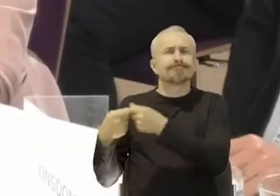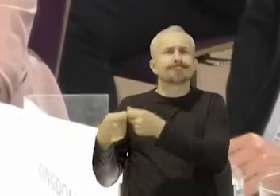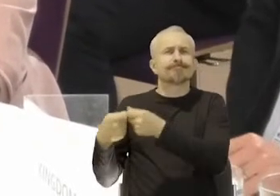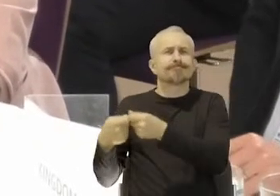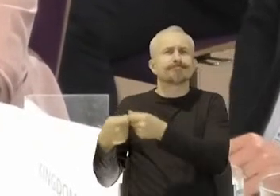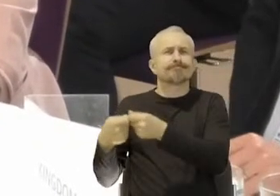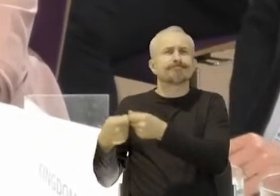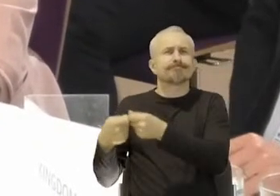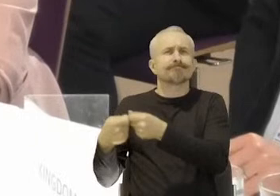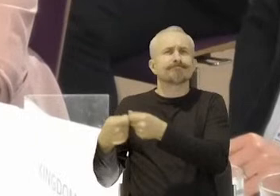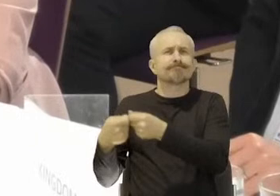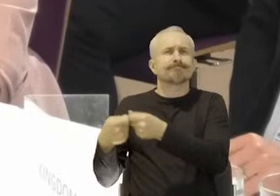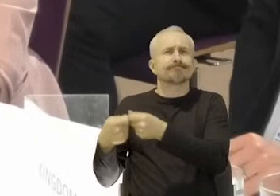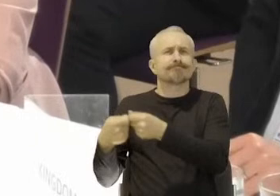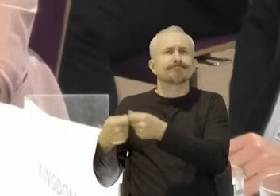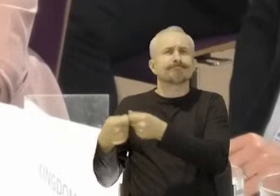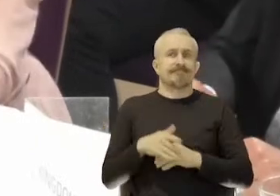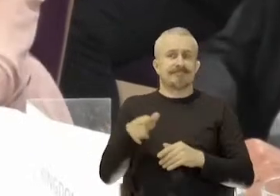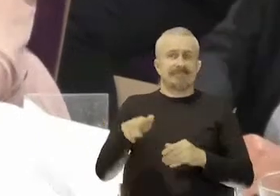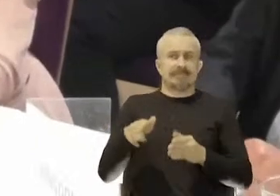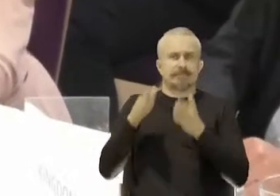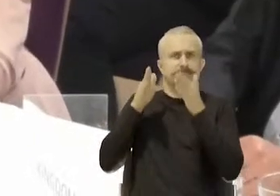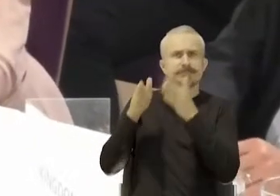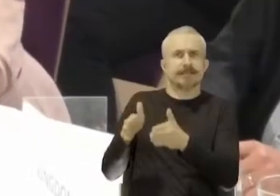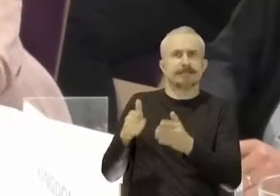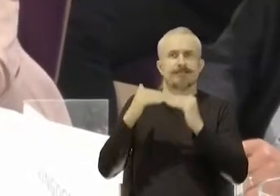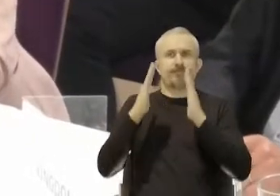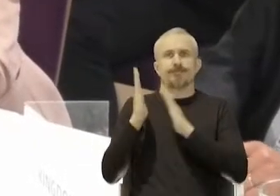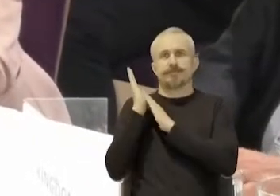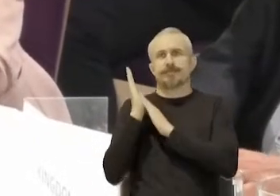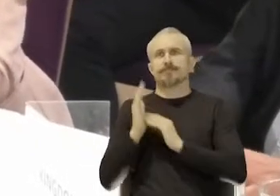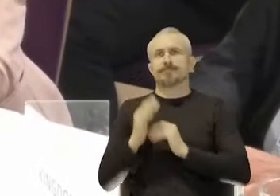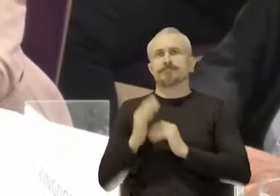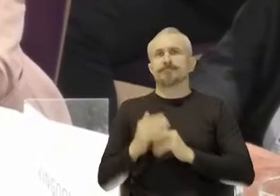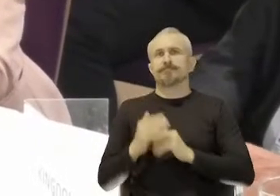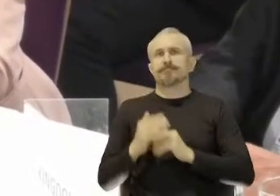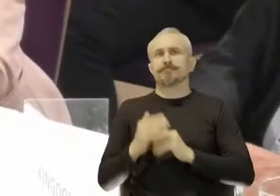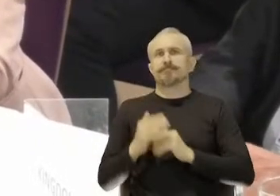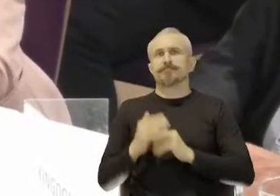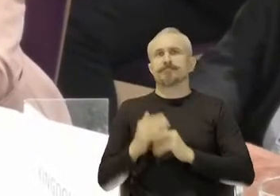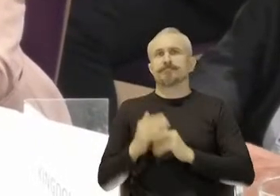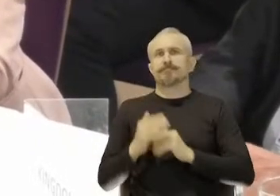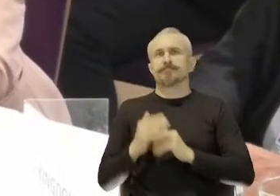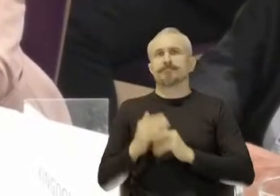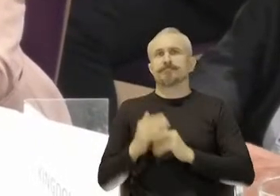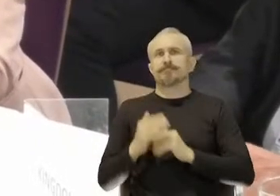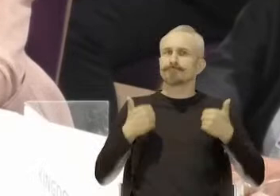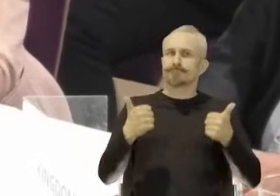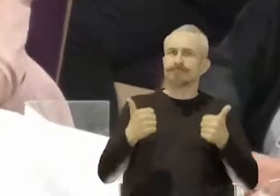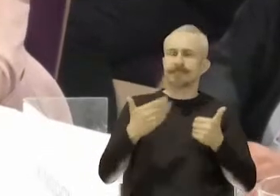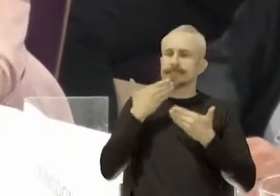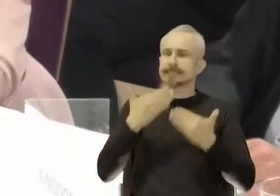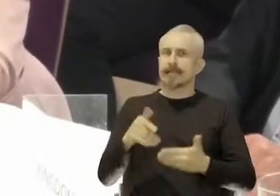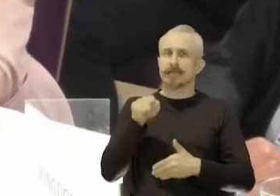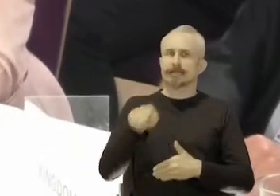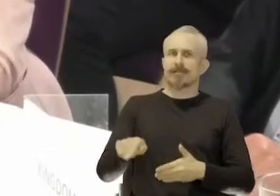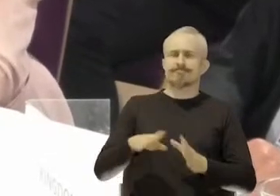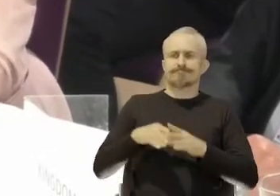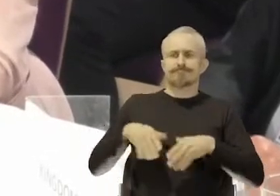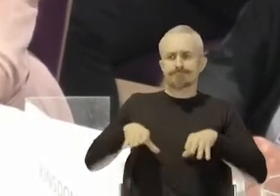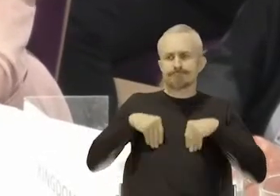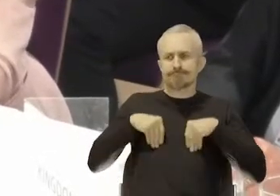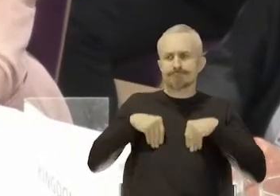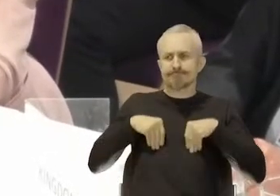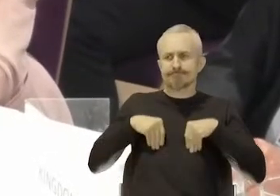in international cooperation in order to provide housing facilities. We are developing legal framework in order to